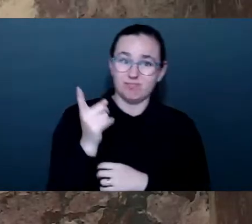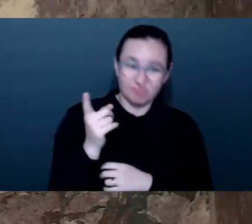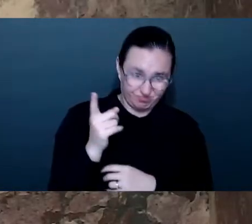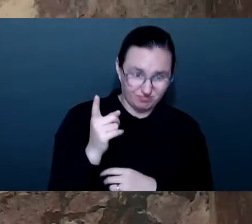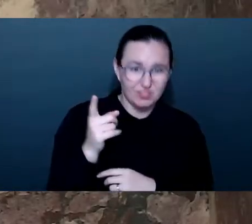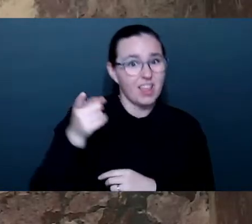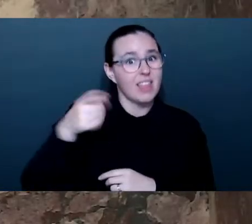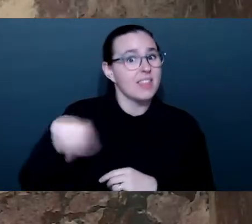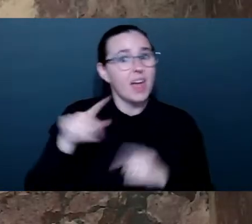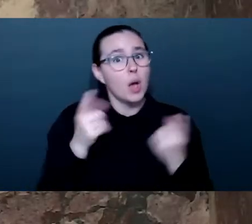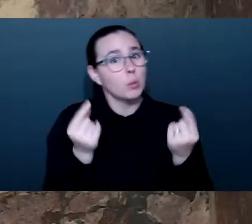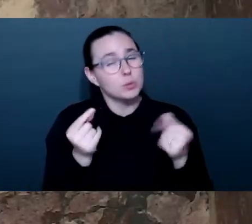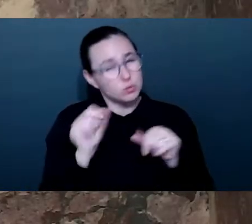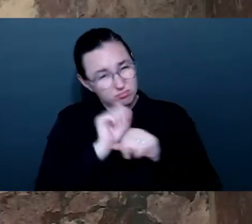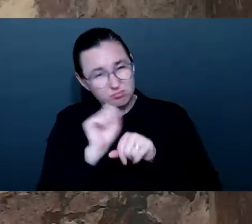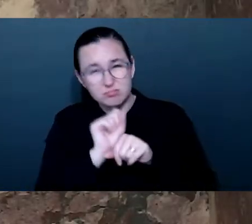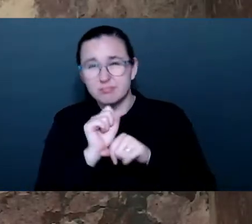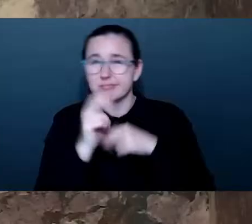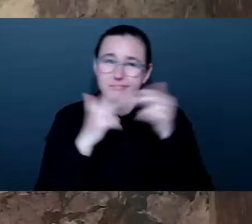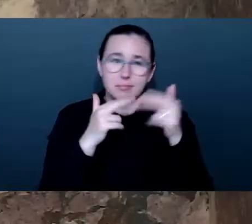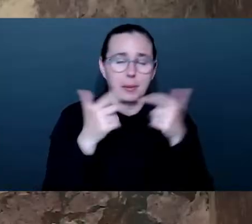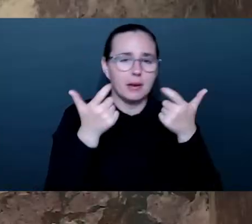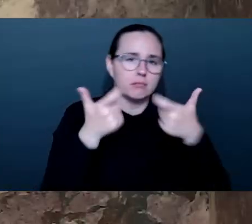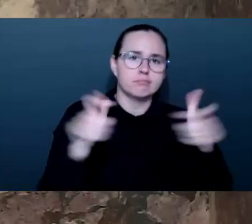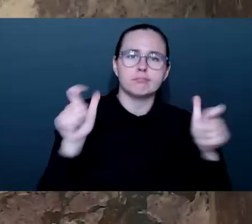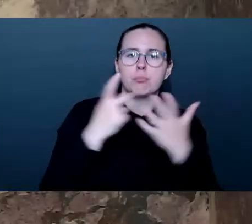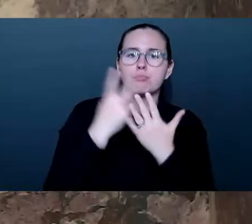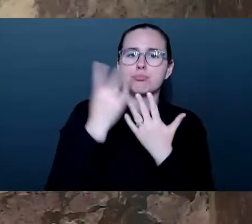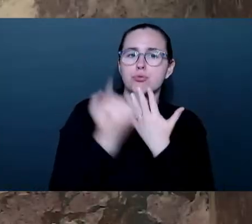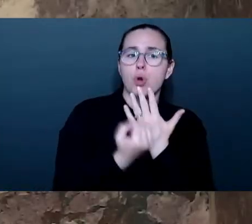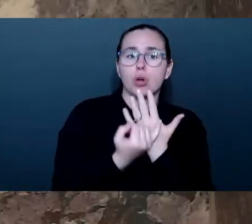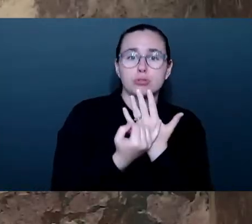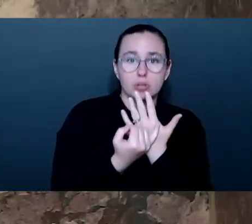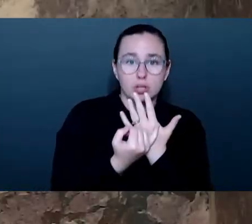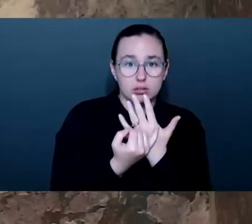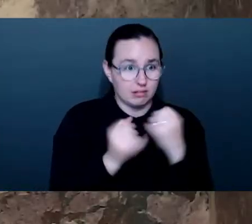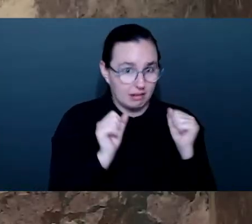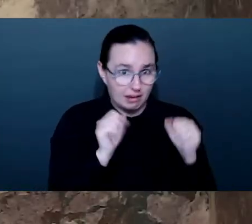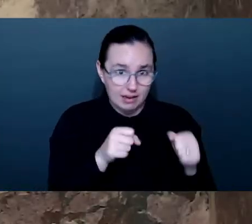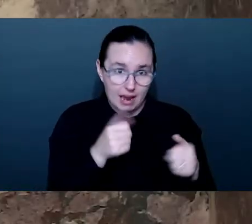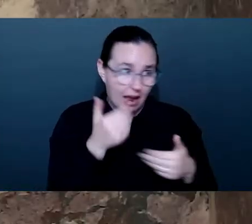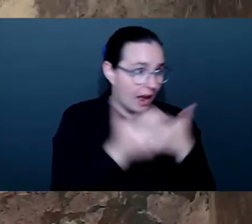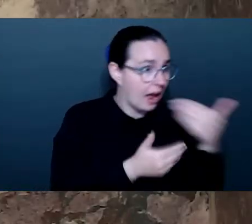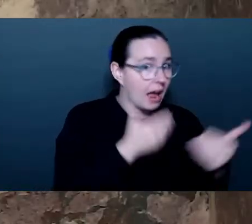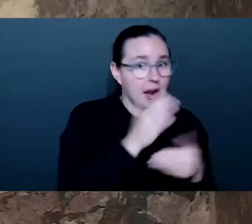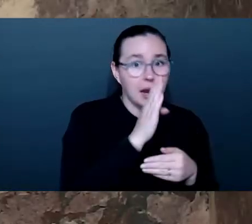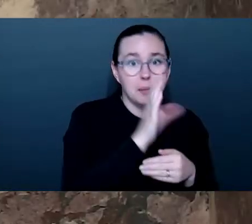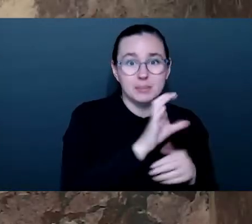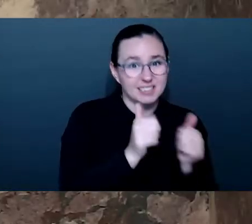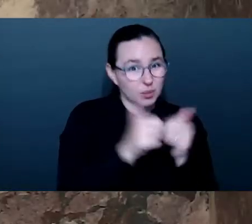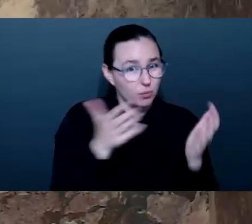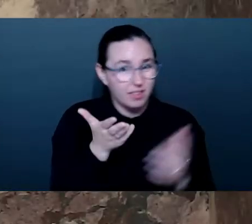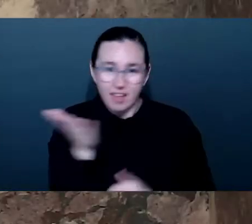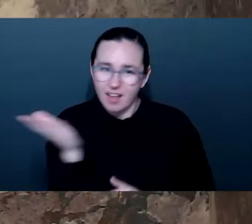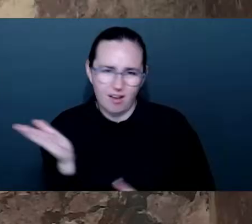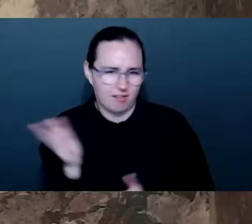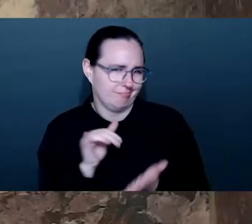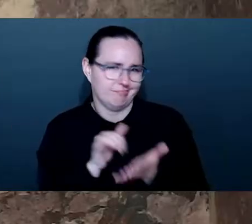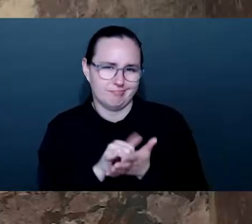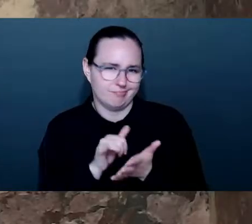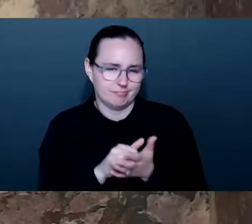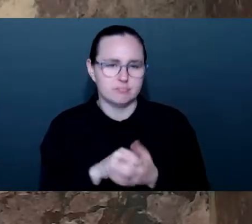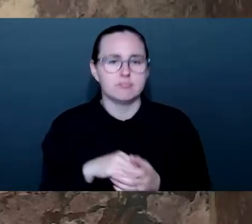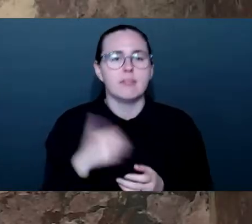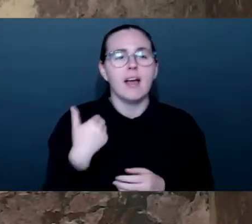we can't build British Columbia without them. So with that, I want to welcome Chris Wasylenczak, President, Jesse Gregory, Sean